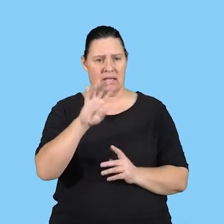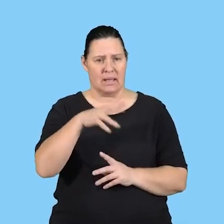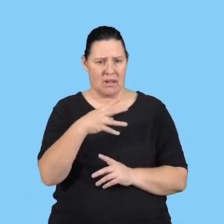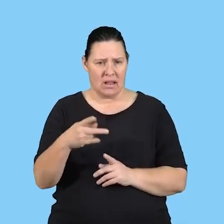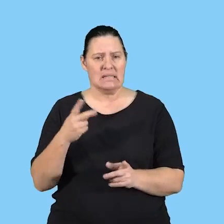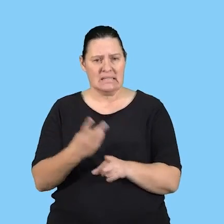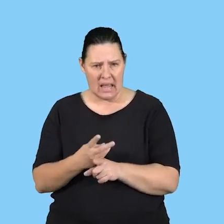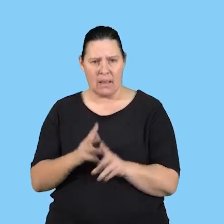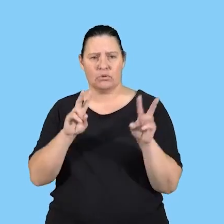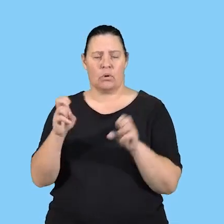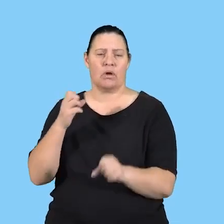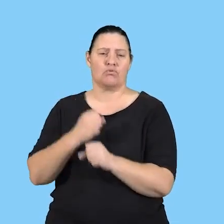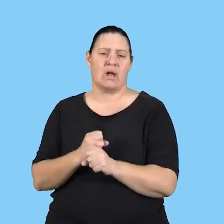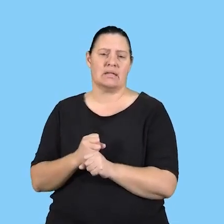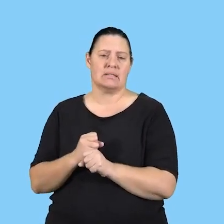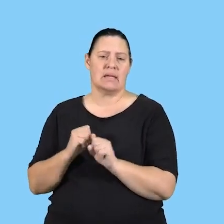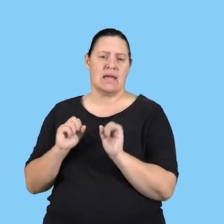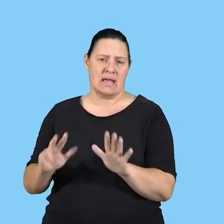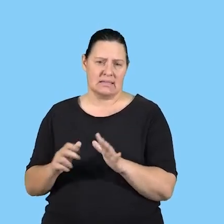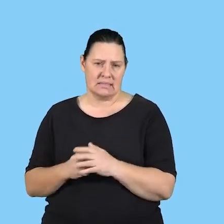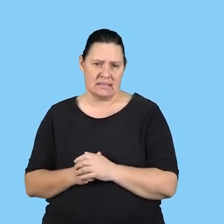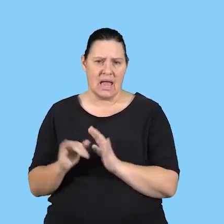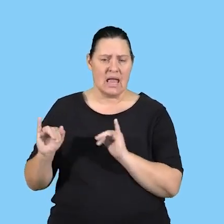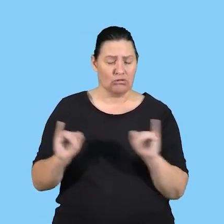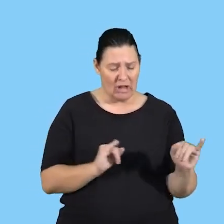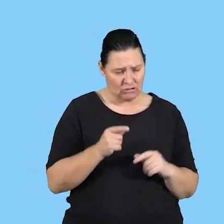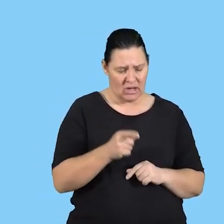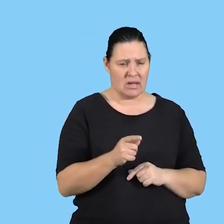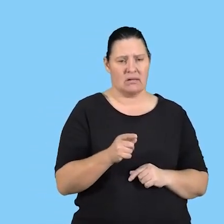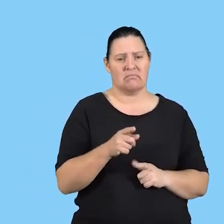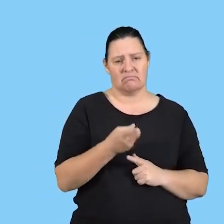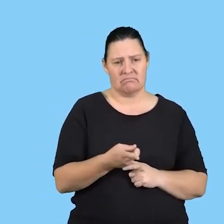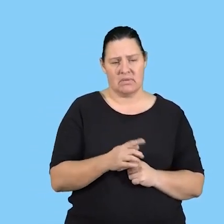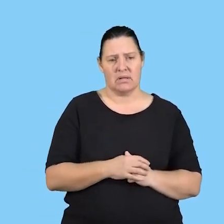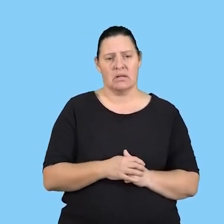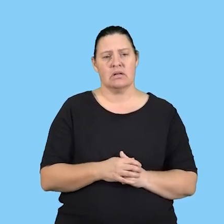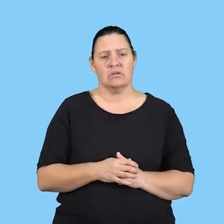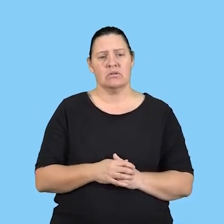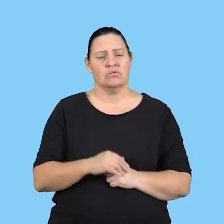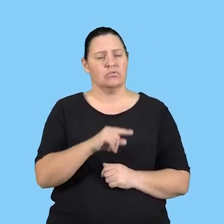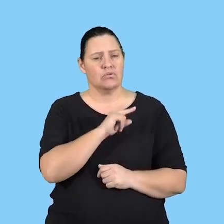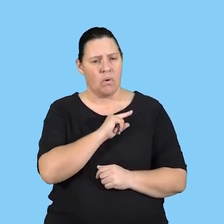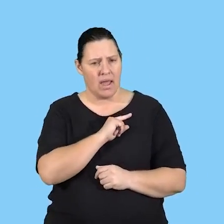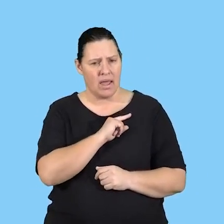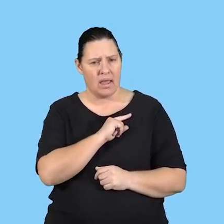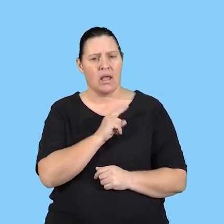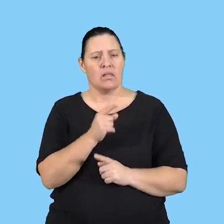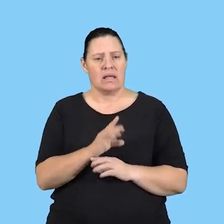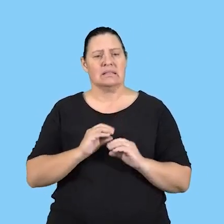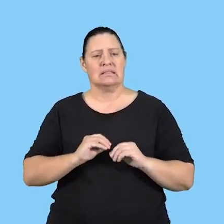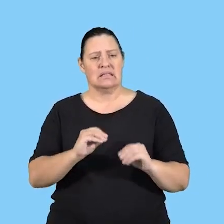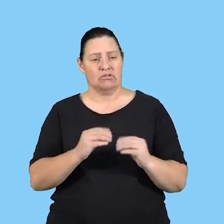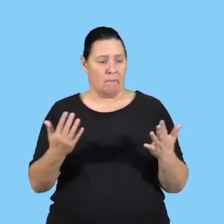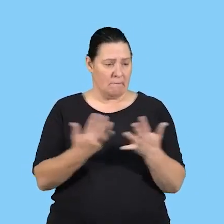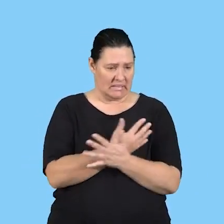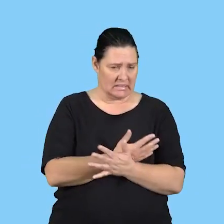topic in grade 8. The reason for this is for us to be able to teach